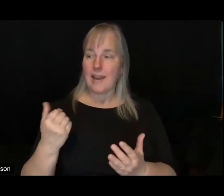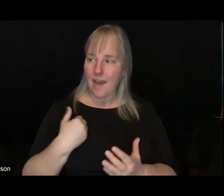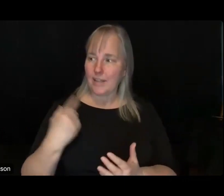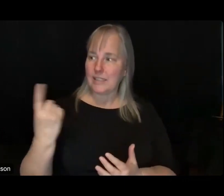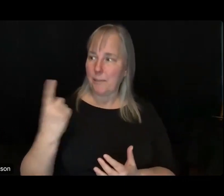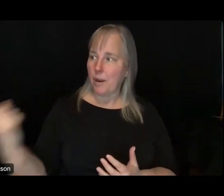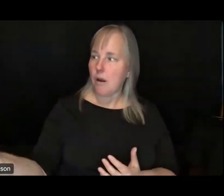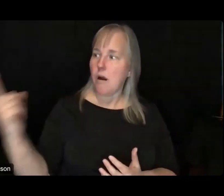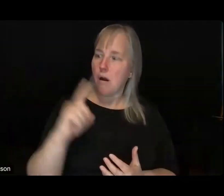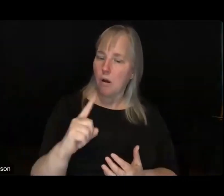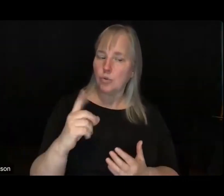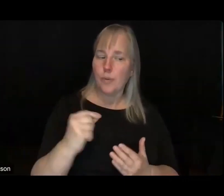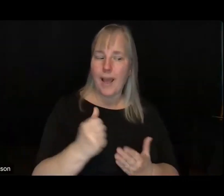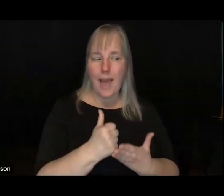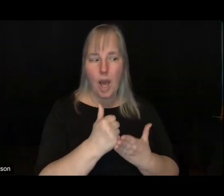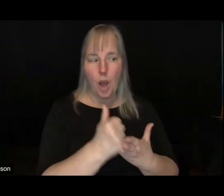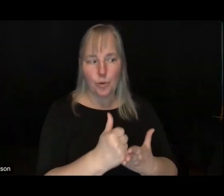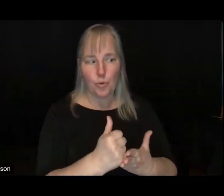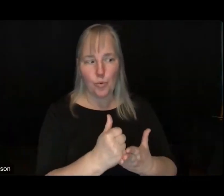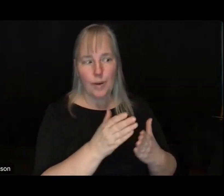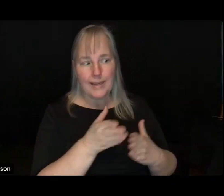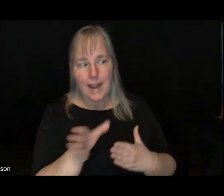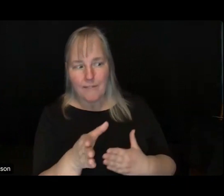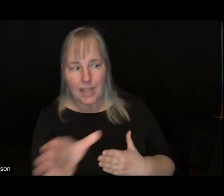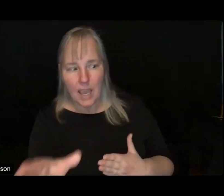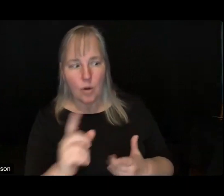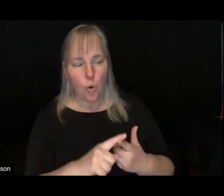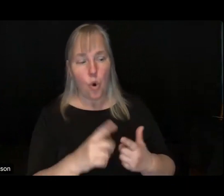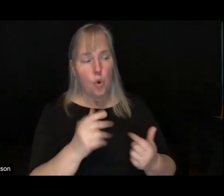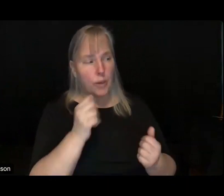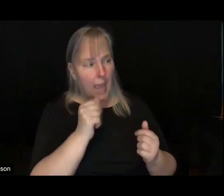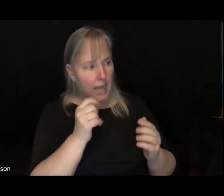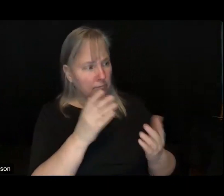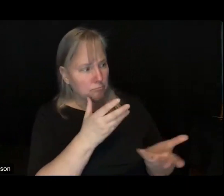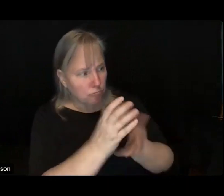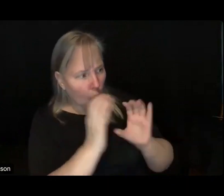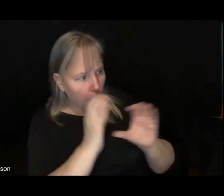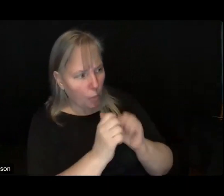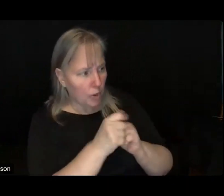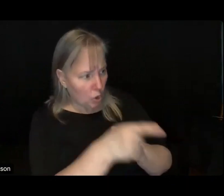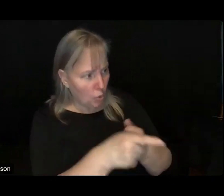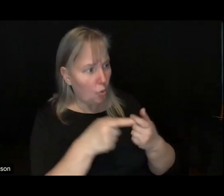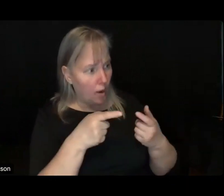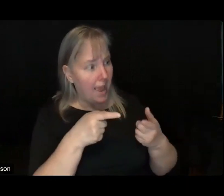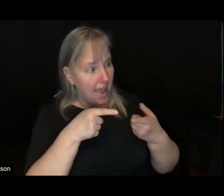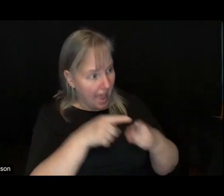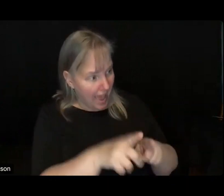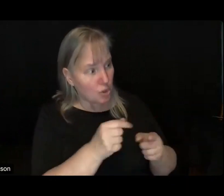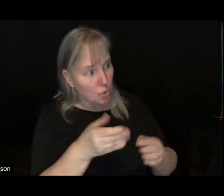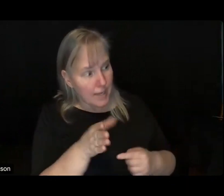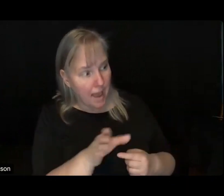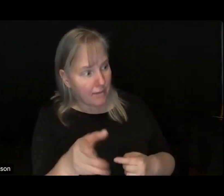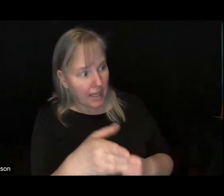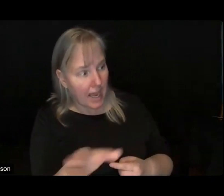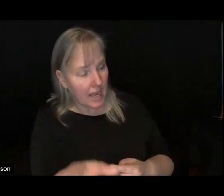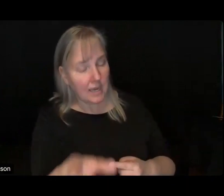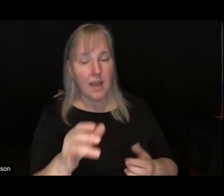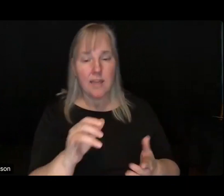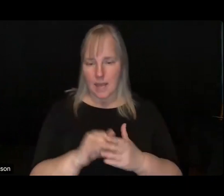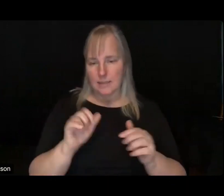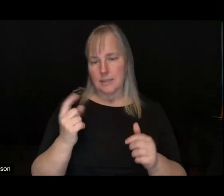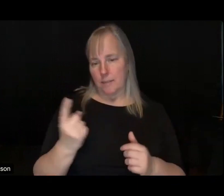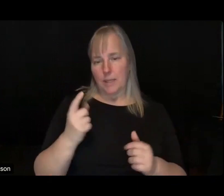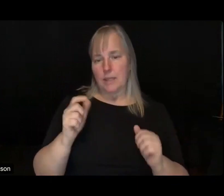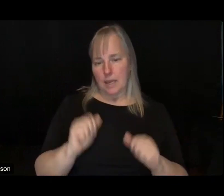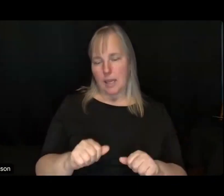you navigate or to who can listen to you as you navigate, I think is something that could be replicated throughout some of the